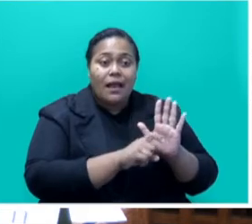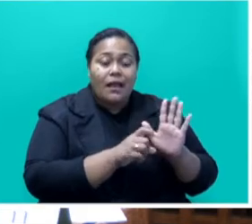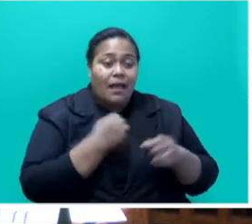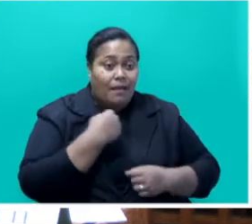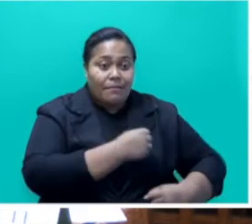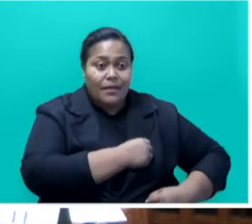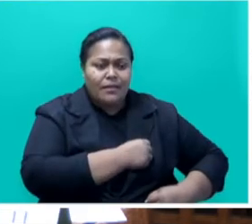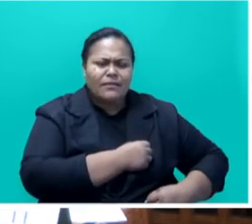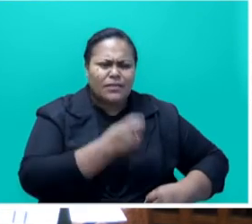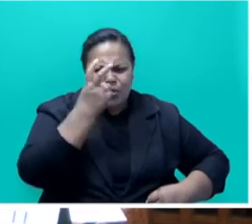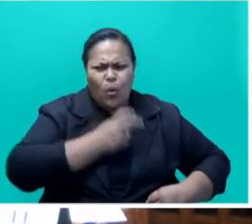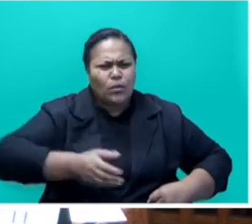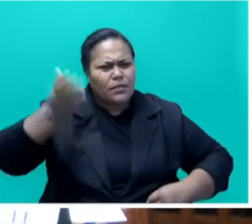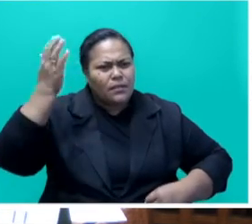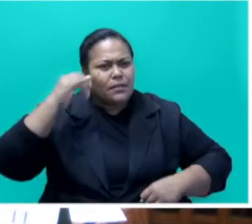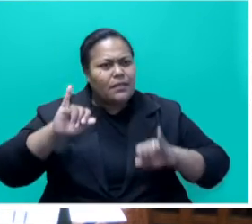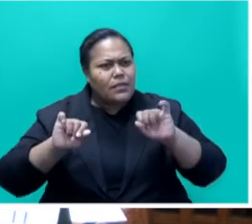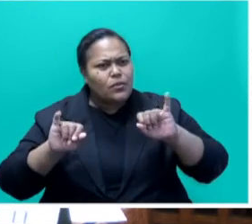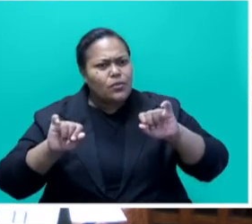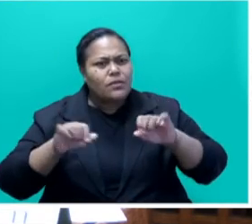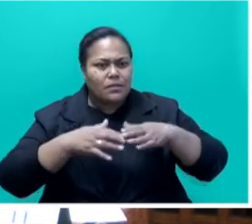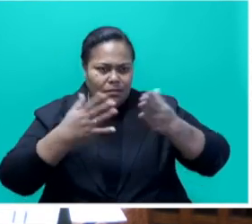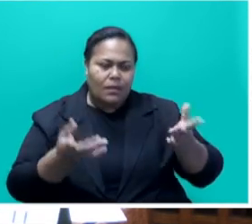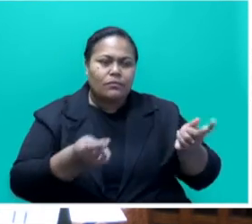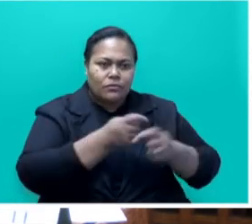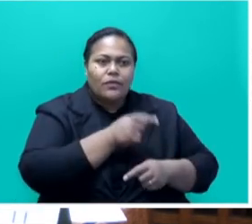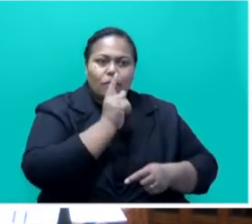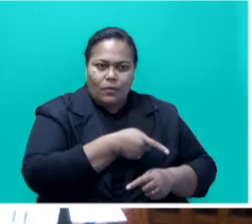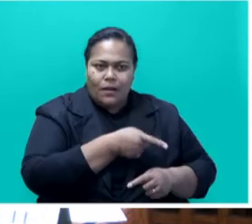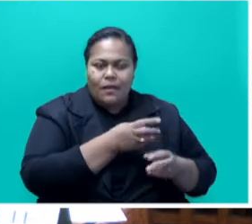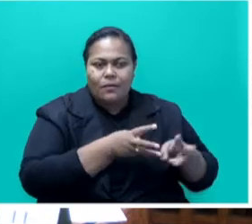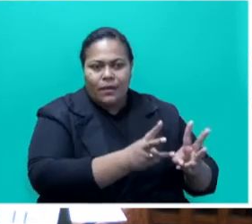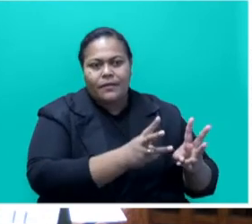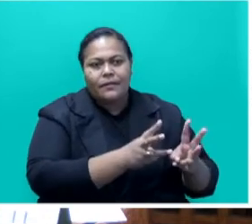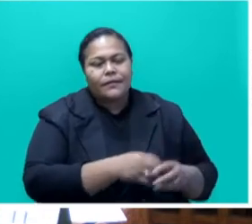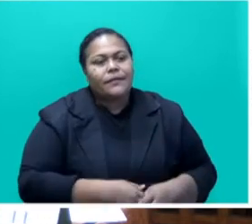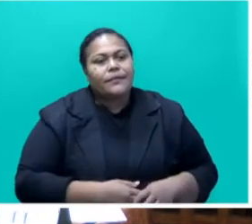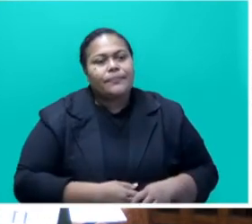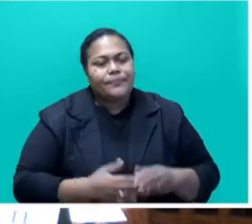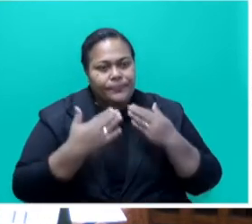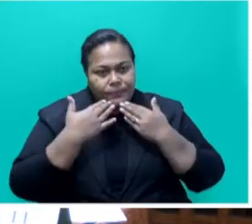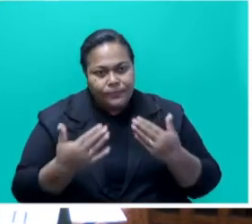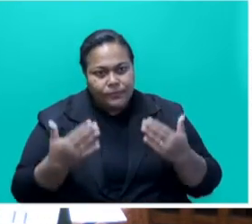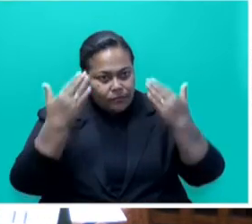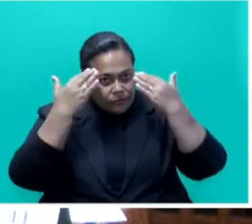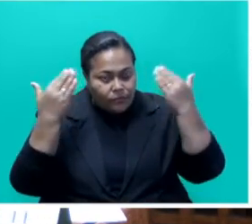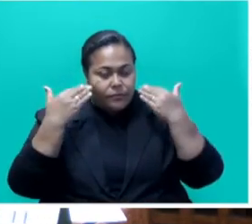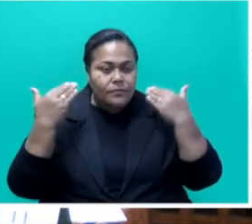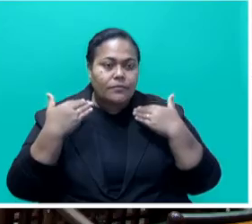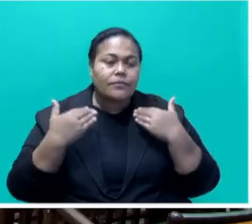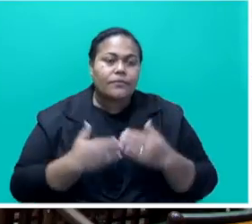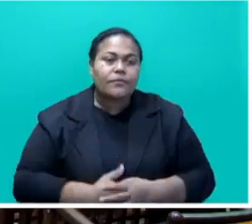were raised probably in in a report previously. Thank you, Mr. Speaker, sir. Thank you,